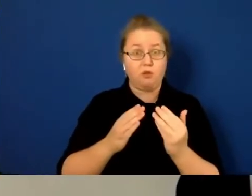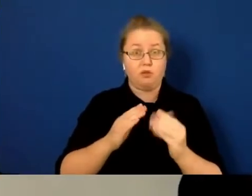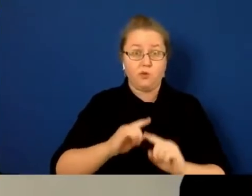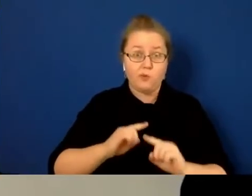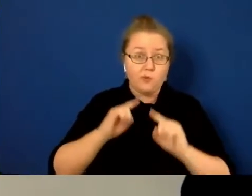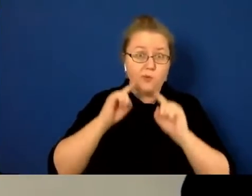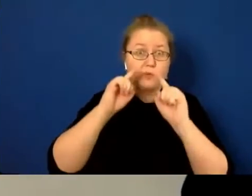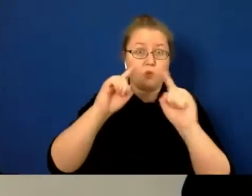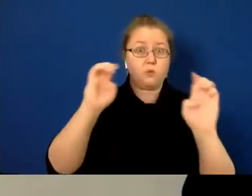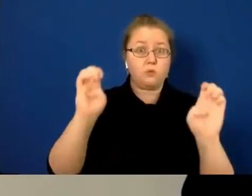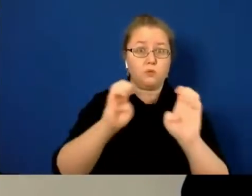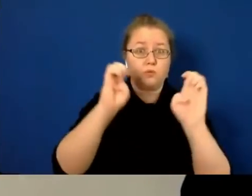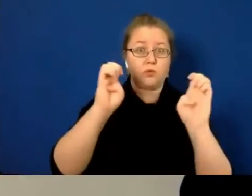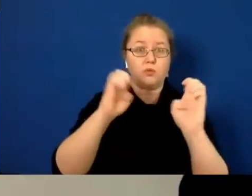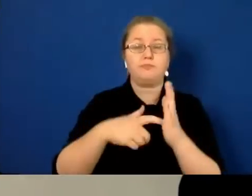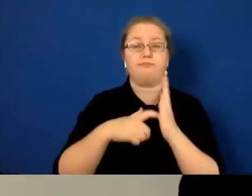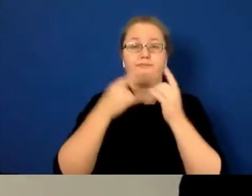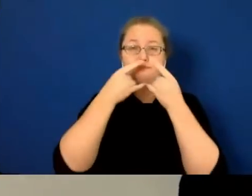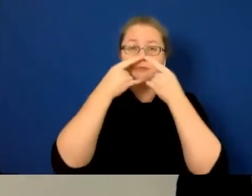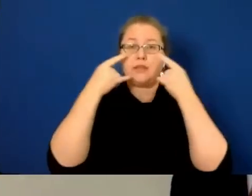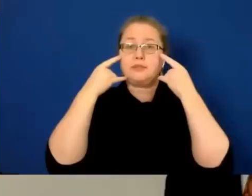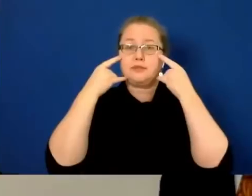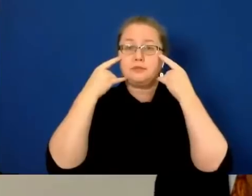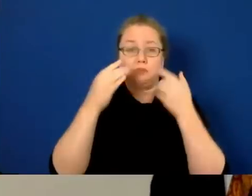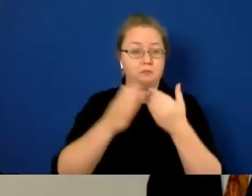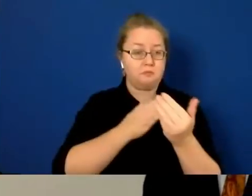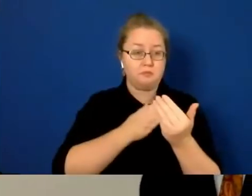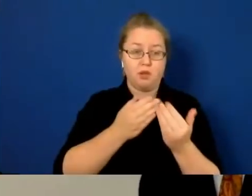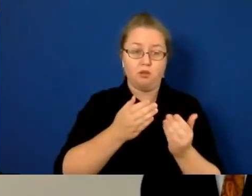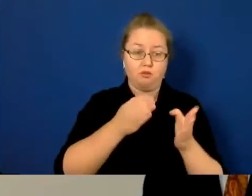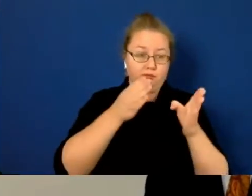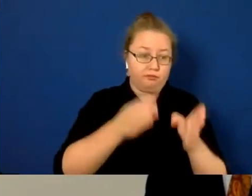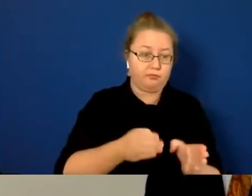there are many different ways that we ensure that people are safe.